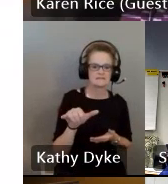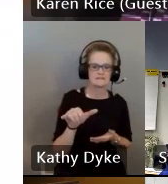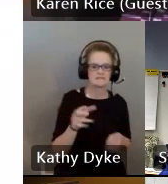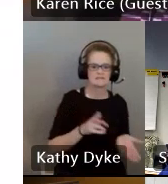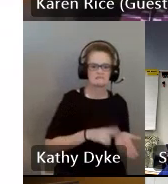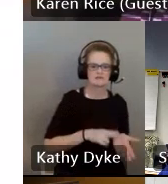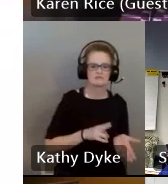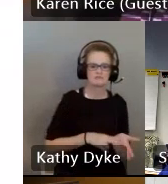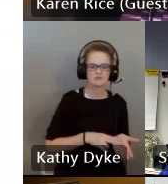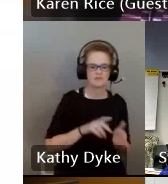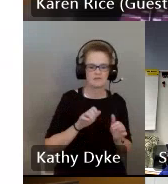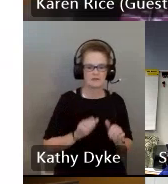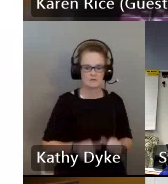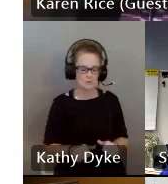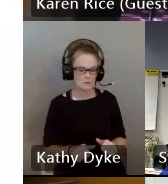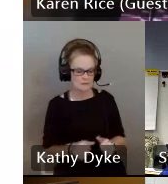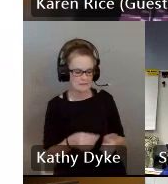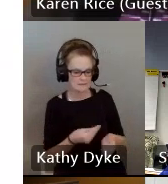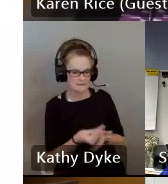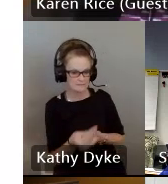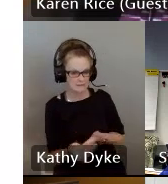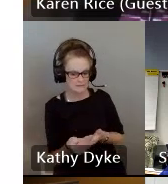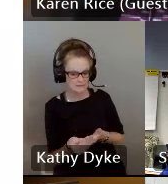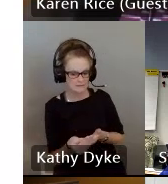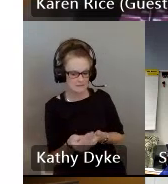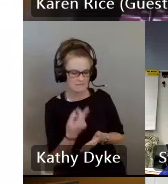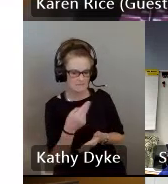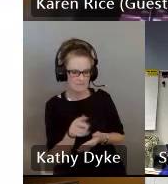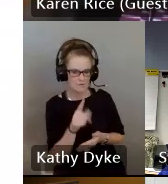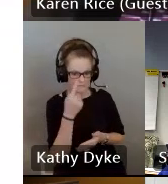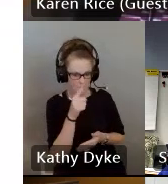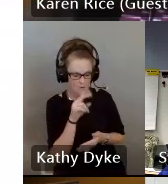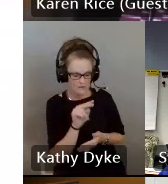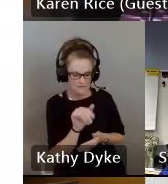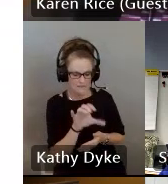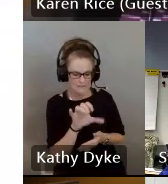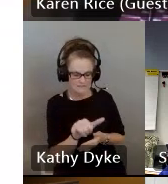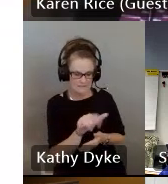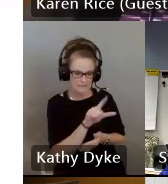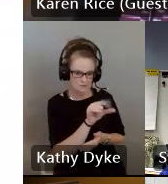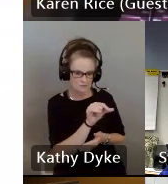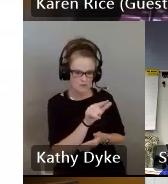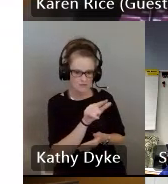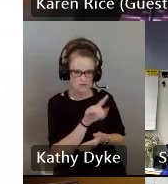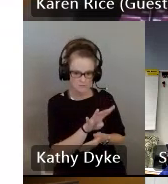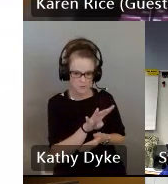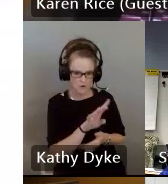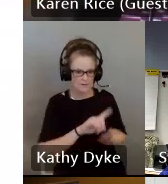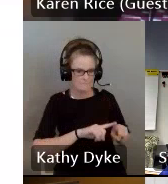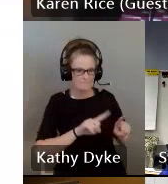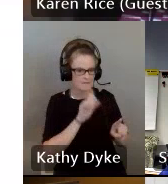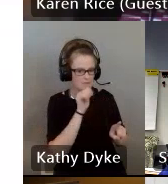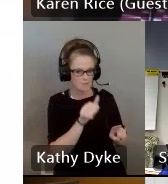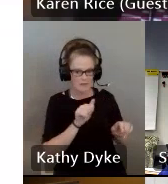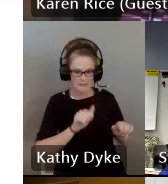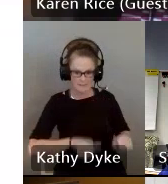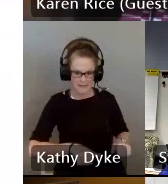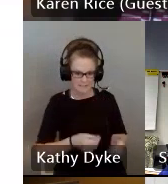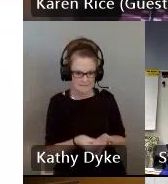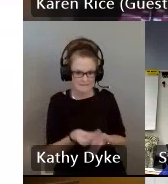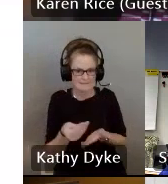they could spend it right before for the NACCE registration in 2024, but they wouldn't be able to spend